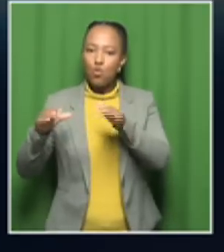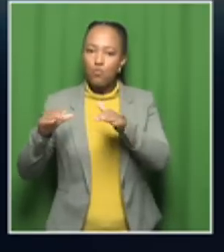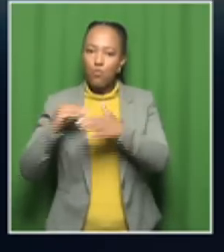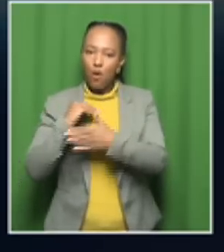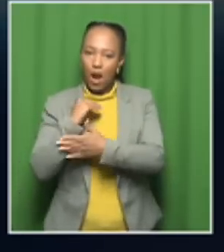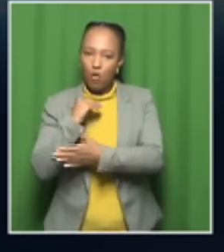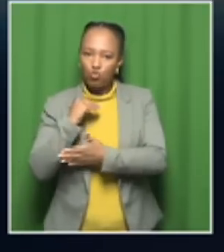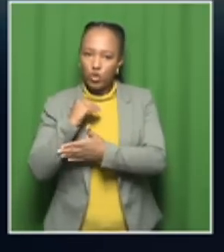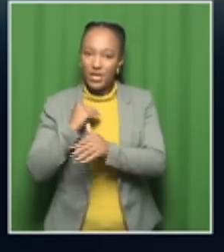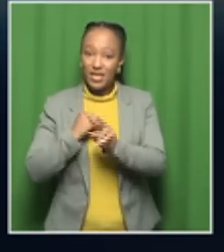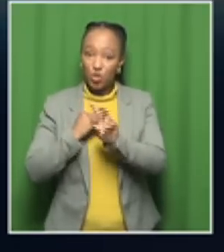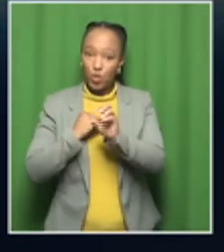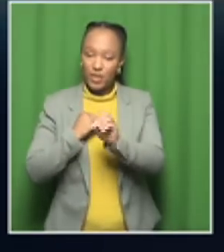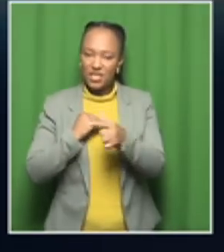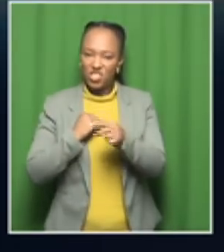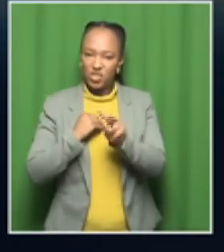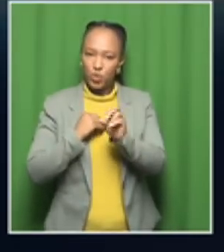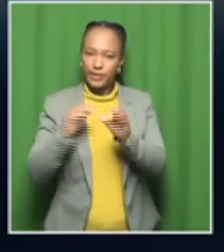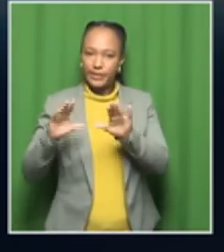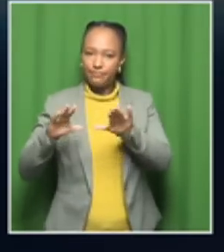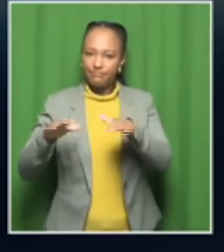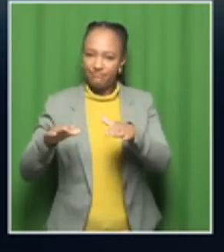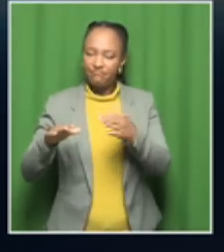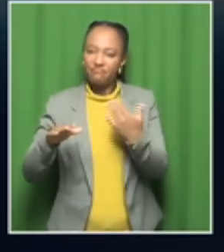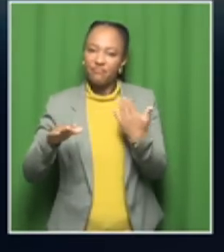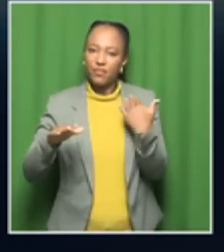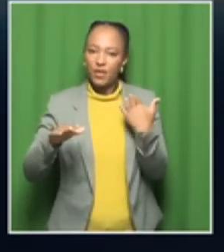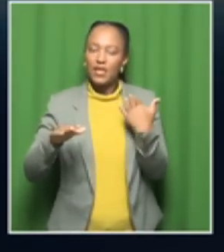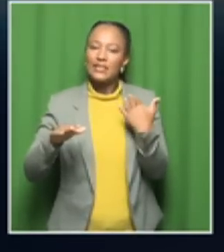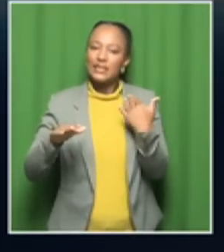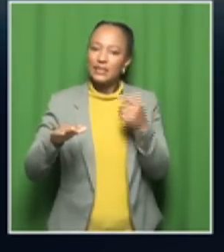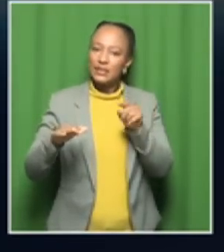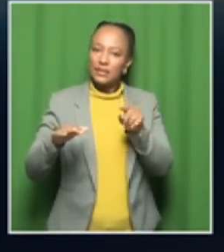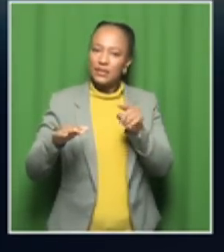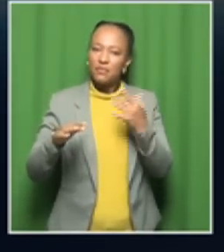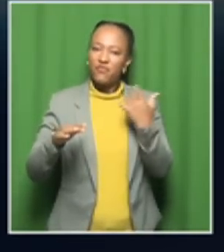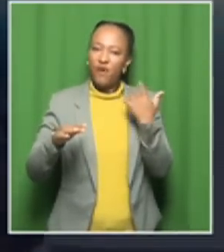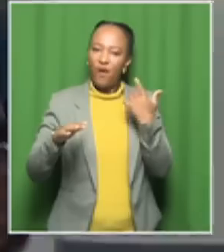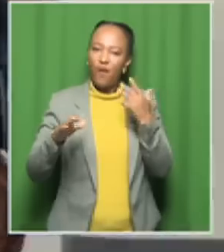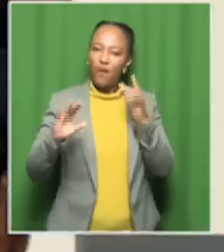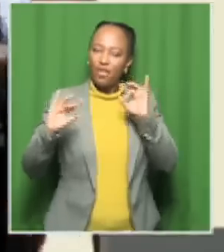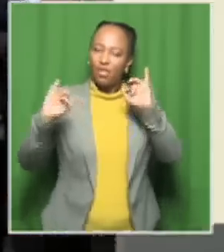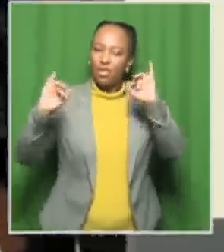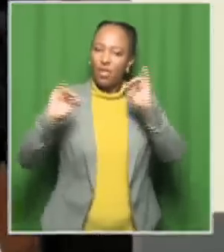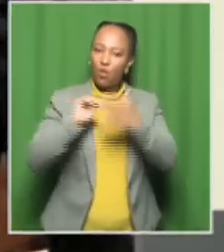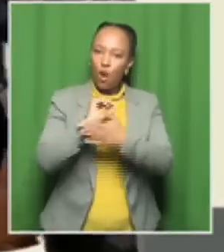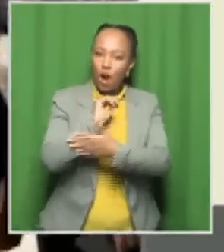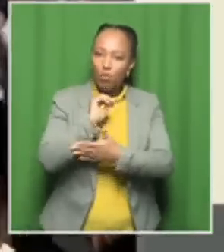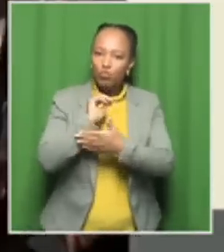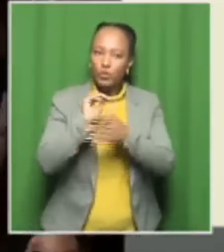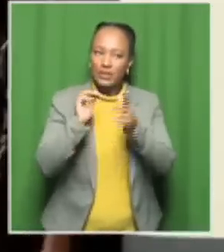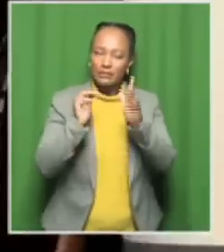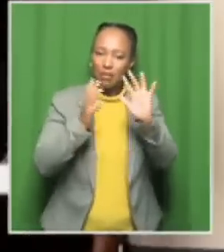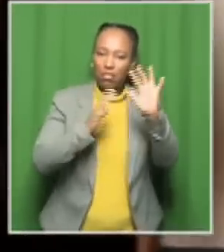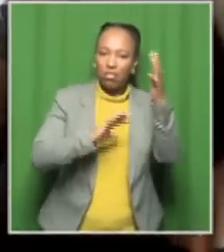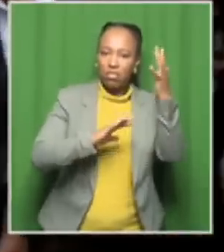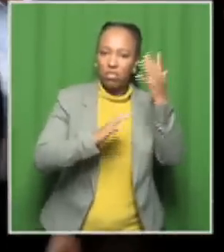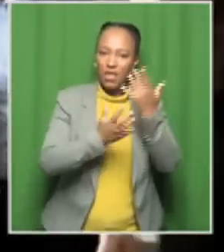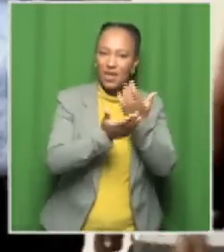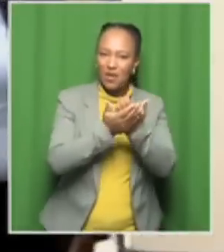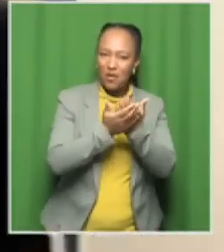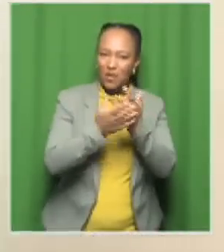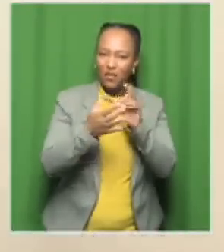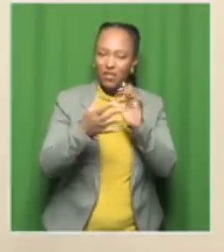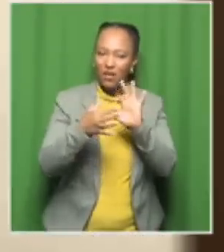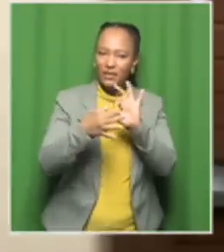Africa assumed the presidency of at a time of escalating geopolitical tension and growing economic disparities between